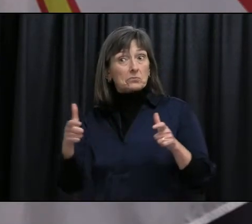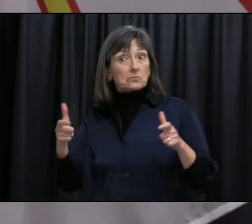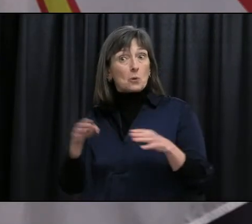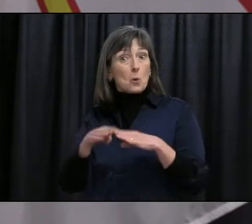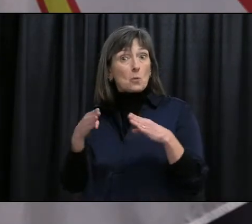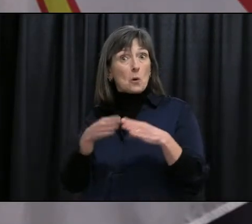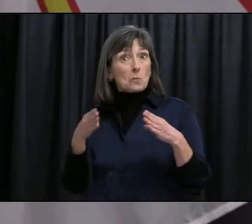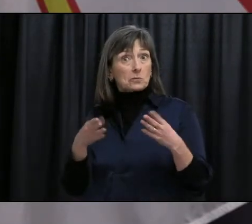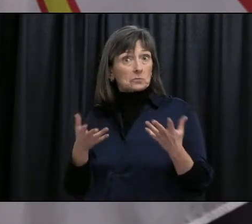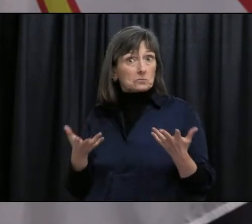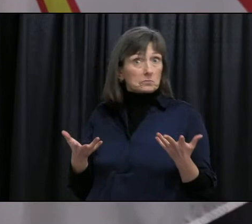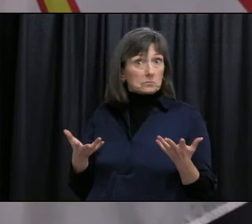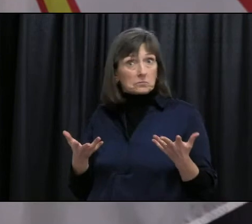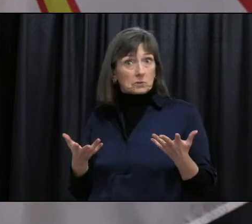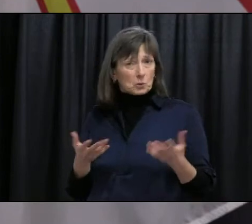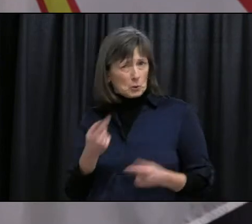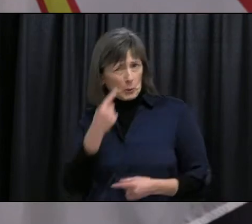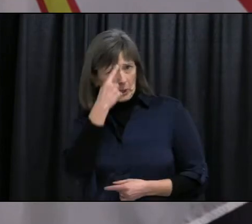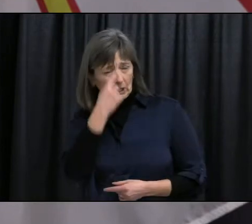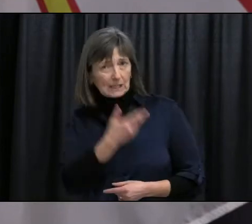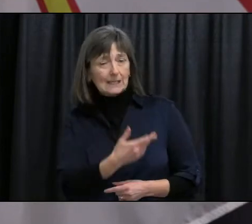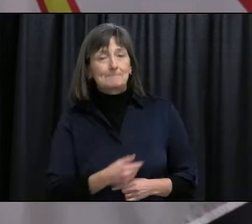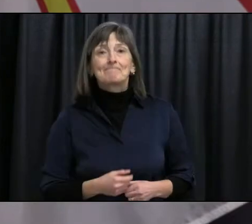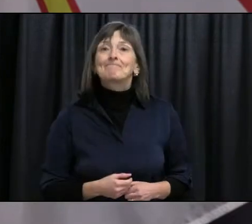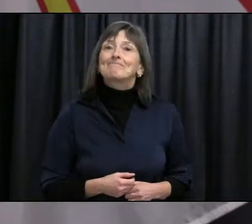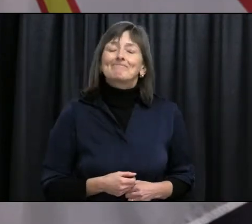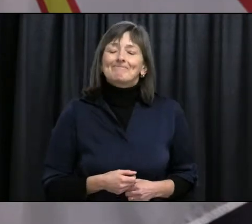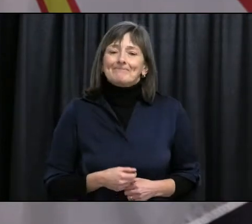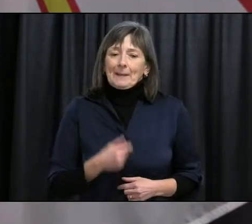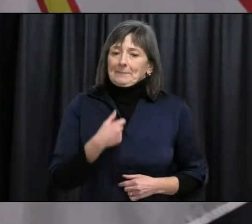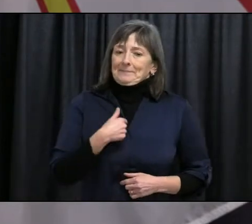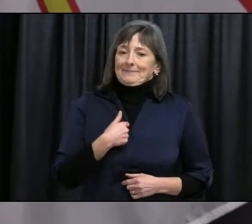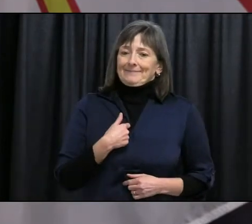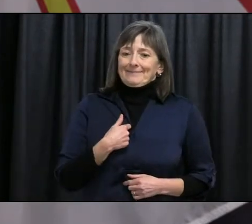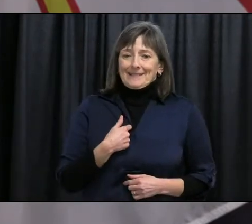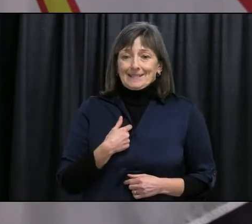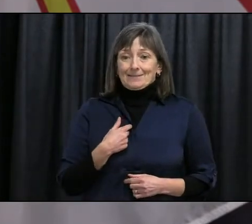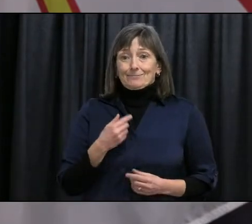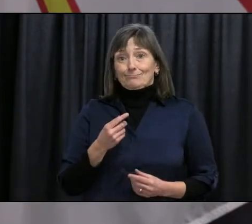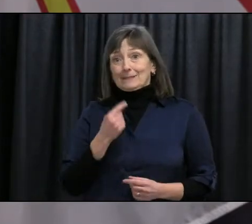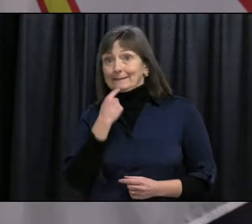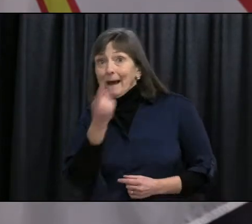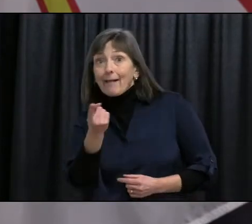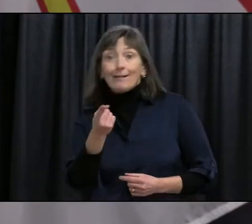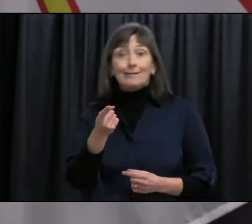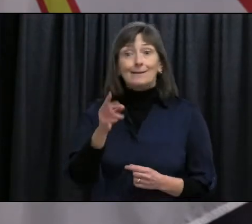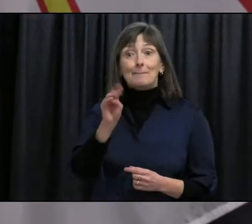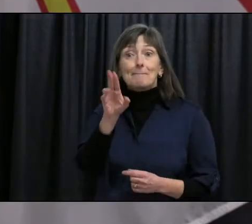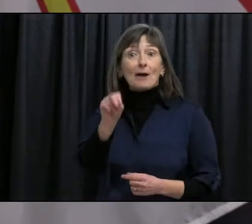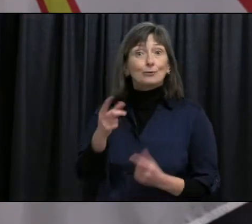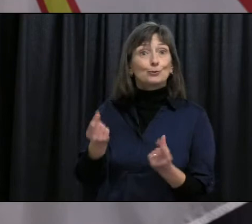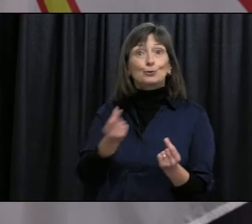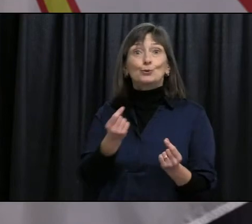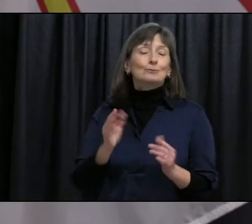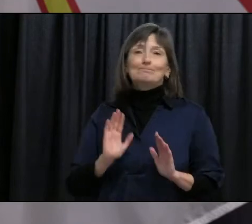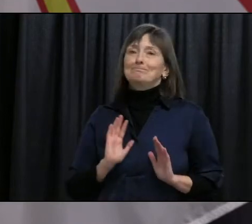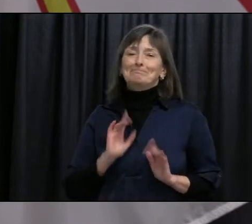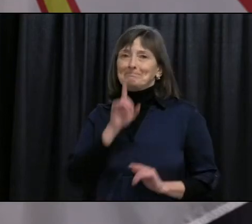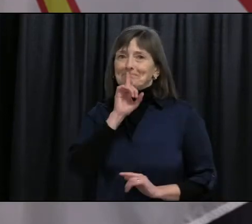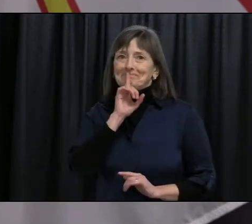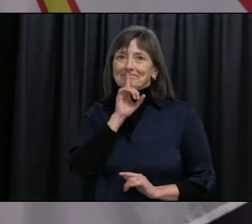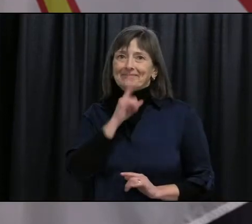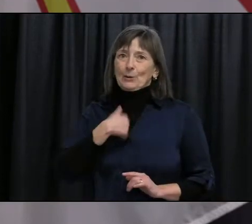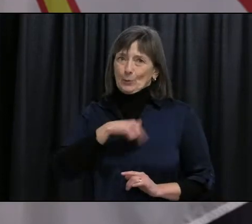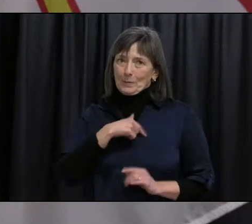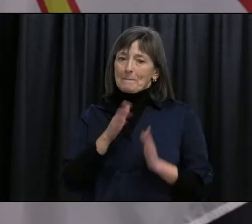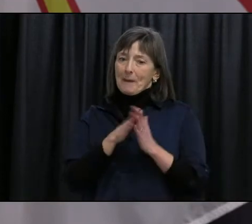I don't make decisions for these institutions. We provide public health advice. The institutions are quite aware of what the public health advice is, and I think